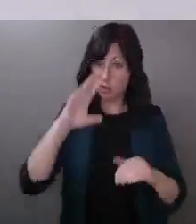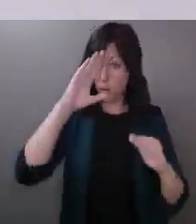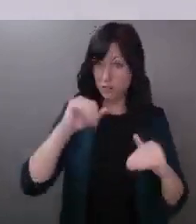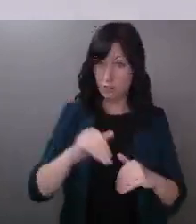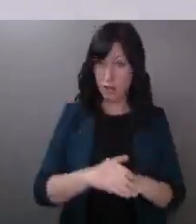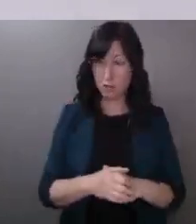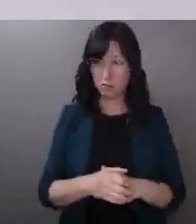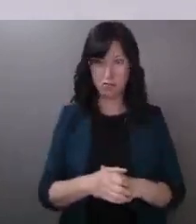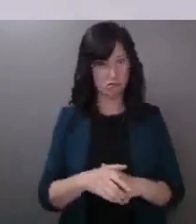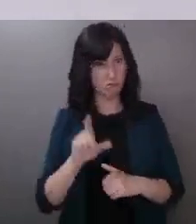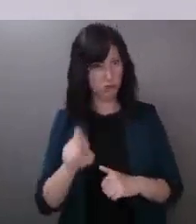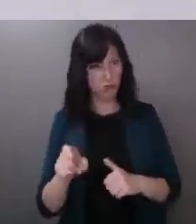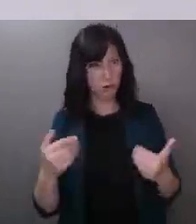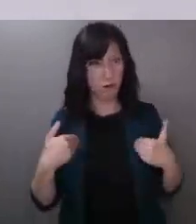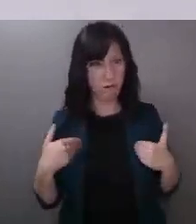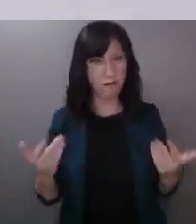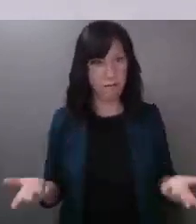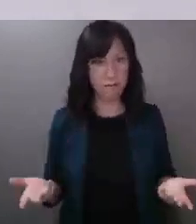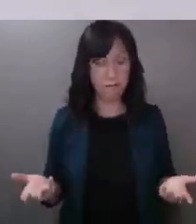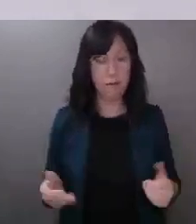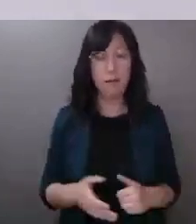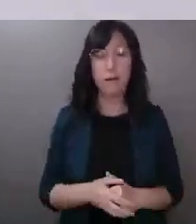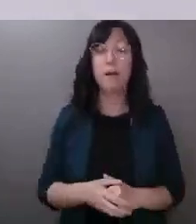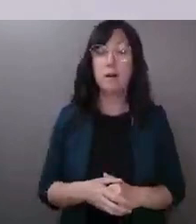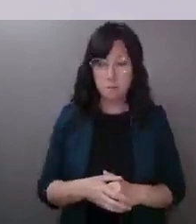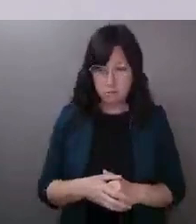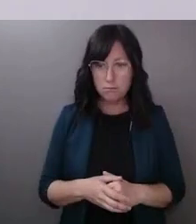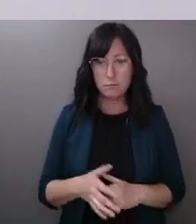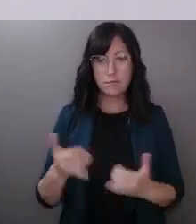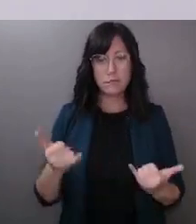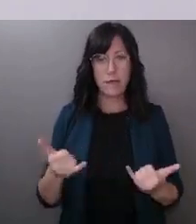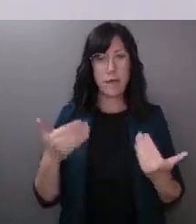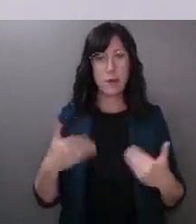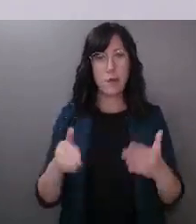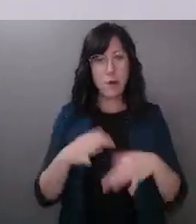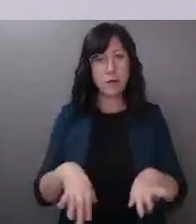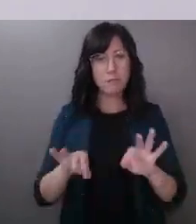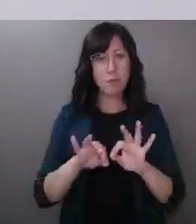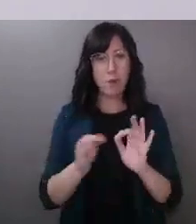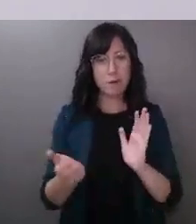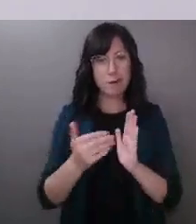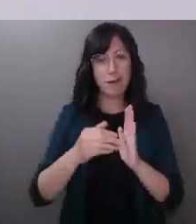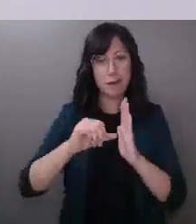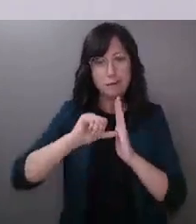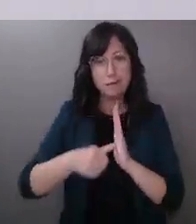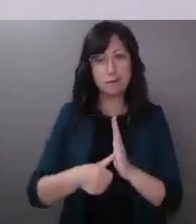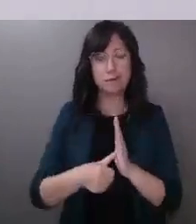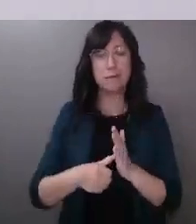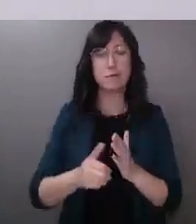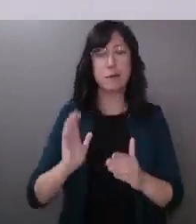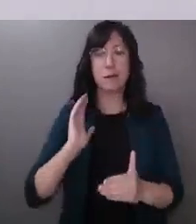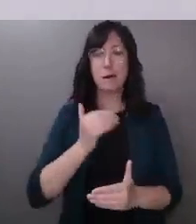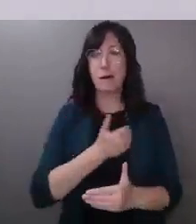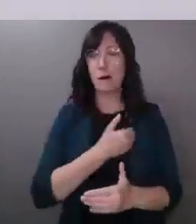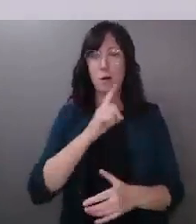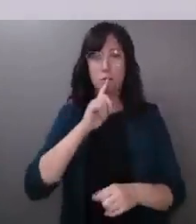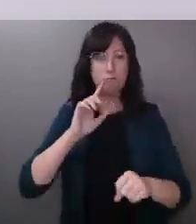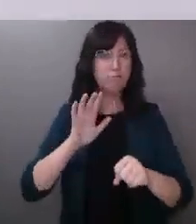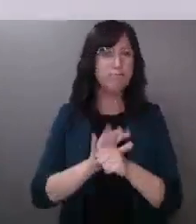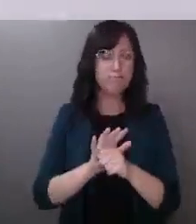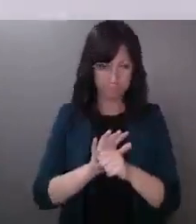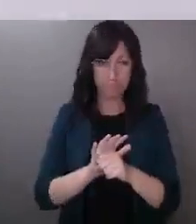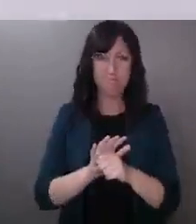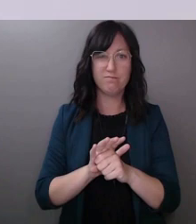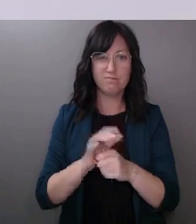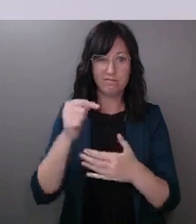deserve. So today, I think it's important to reiterate the commitment we have to finding